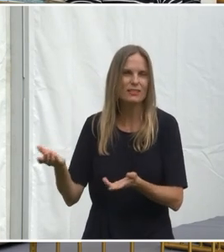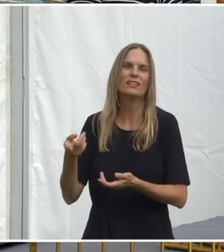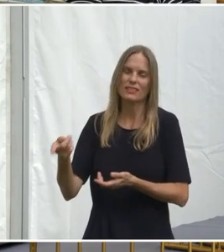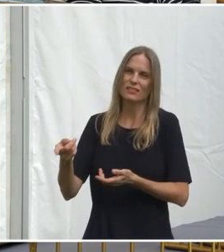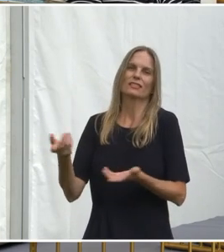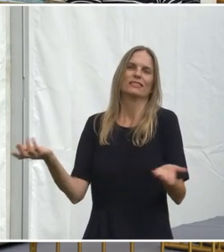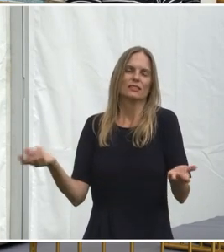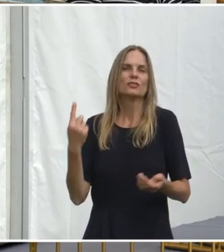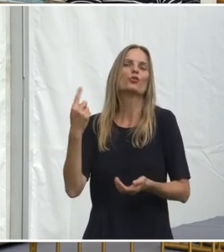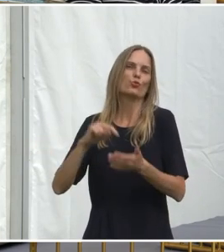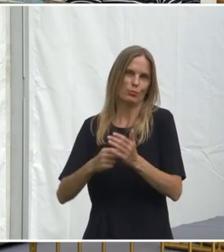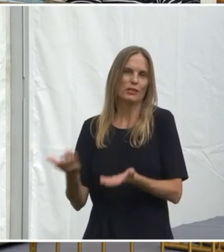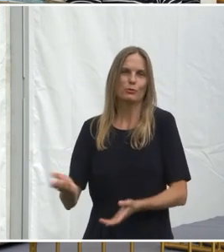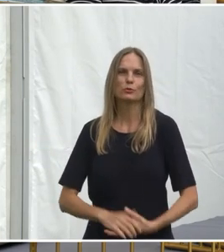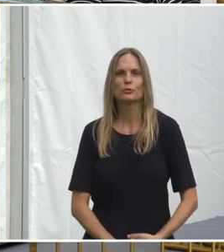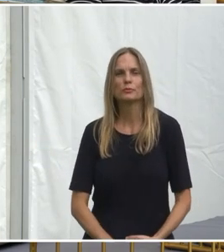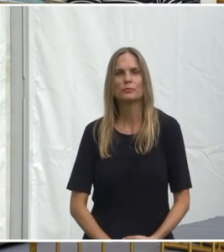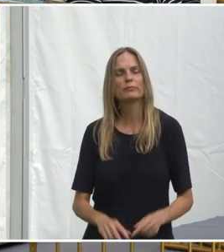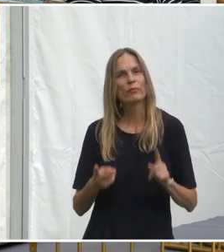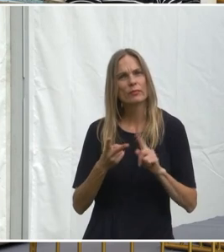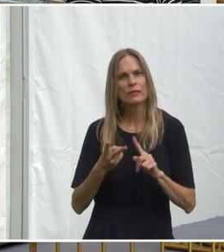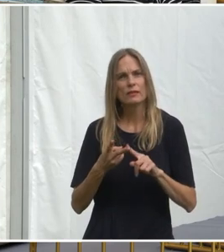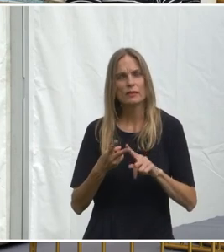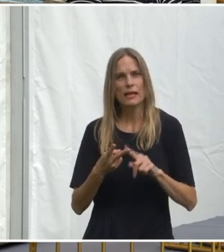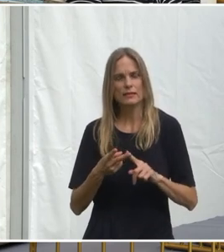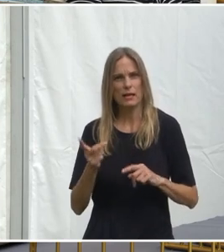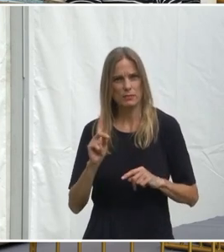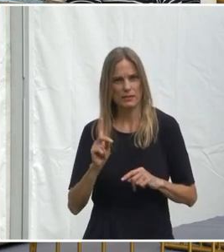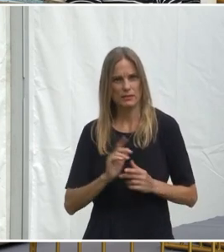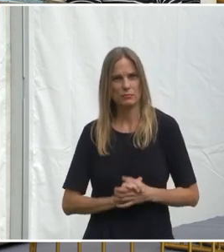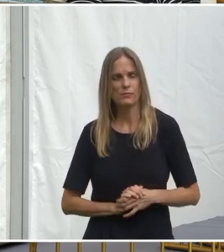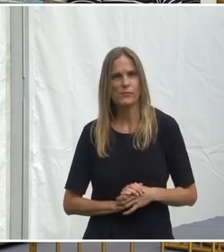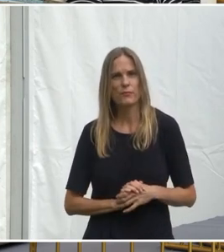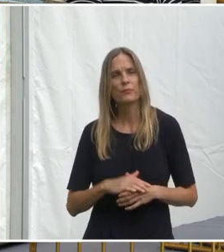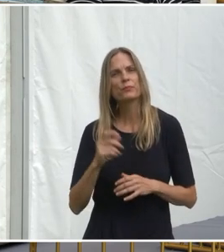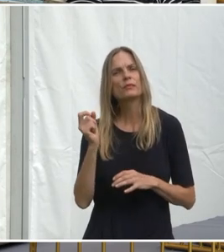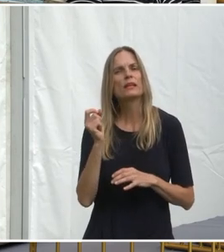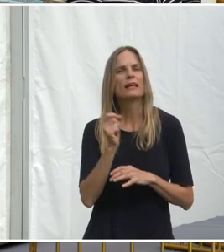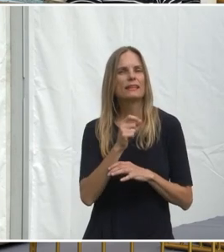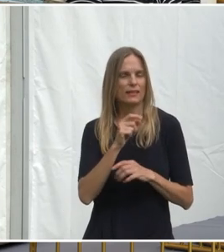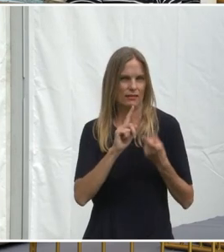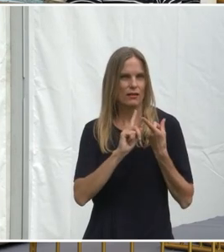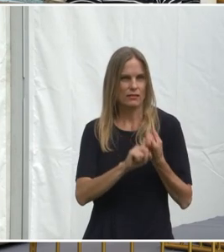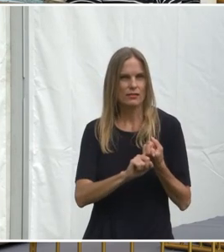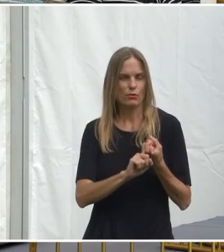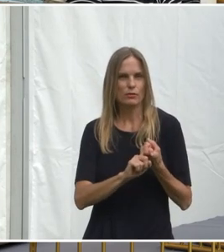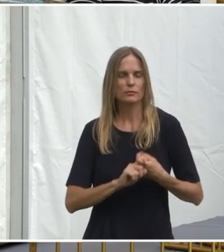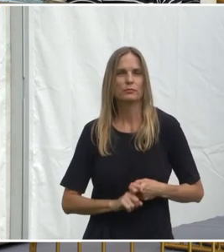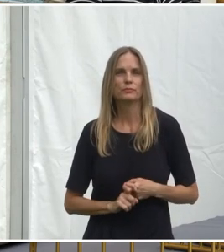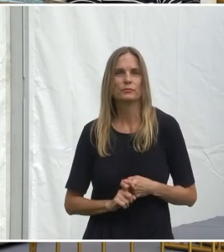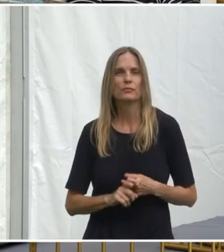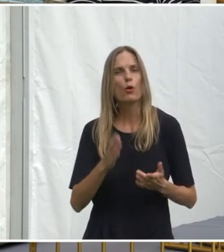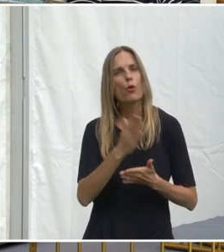one thing. And the other thing in this immersion of this digital, there are also some people